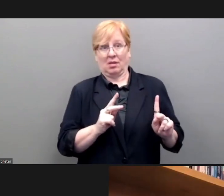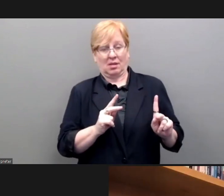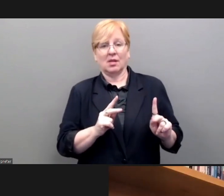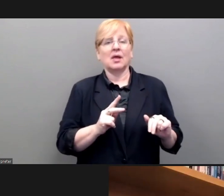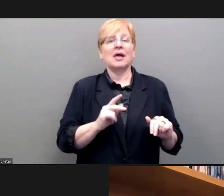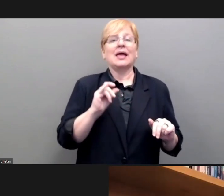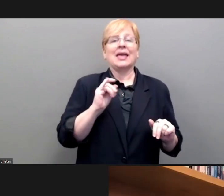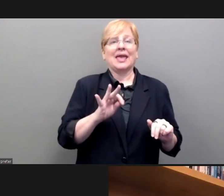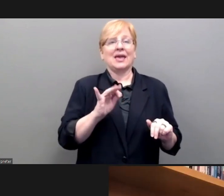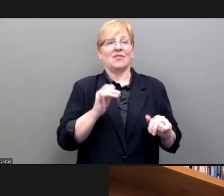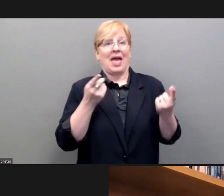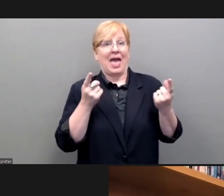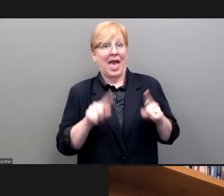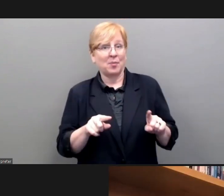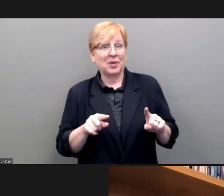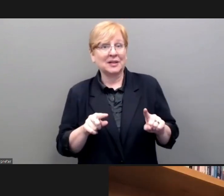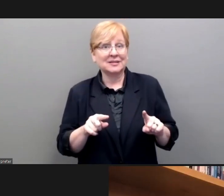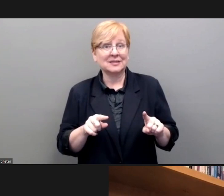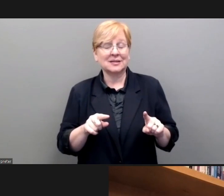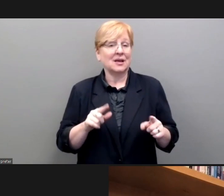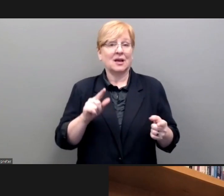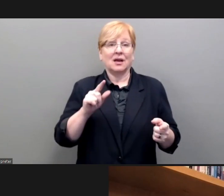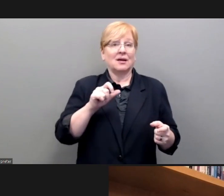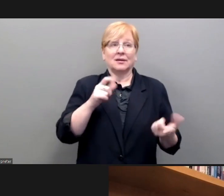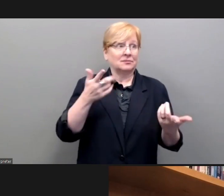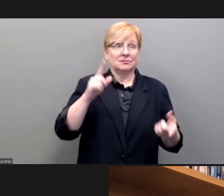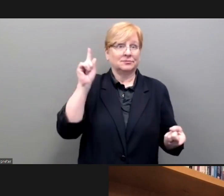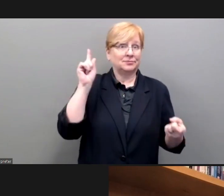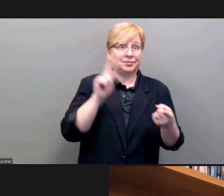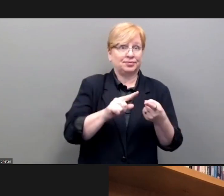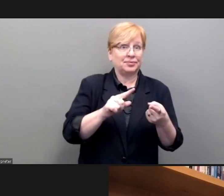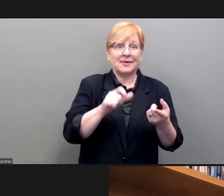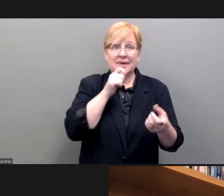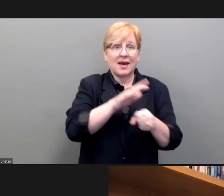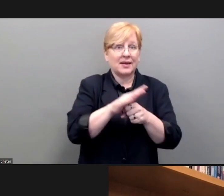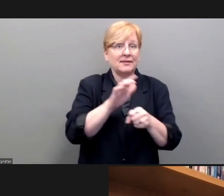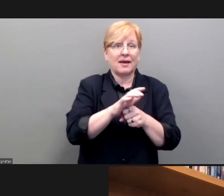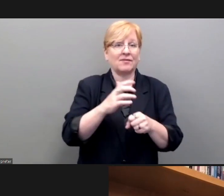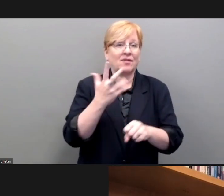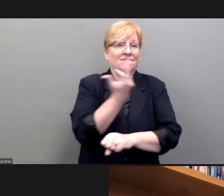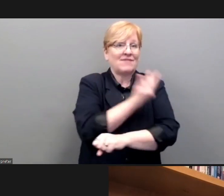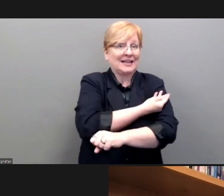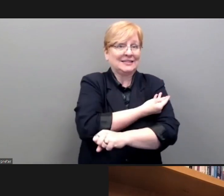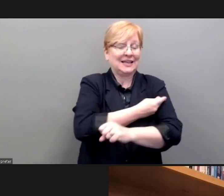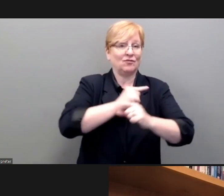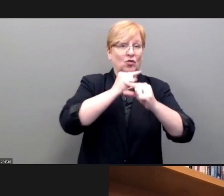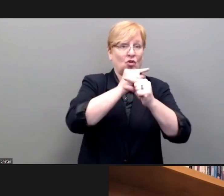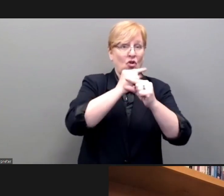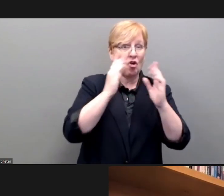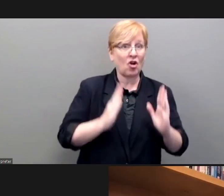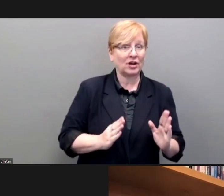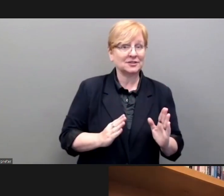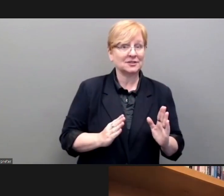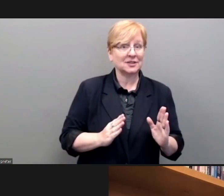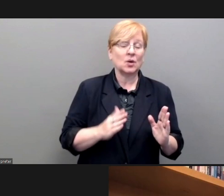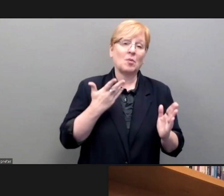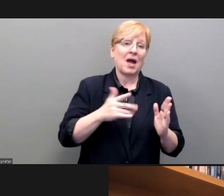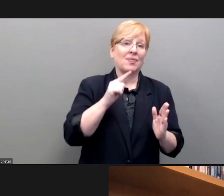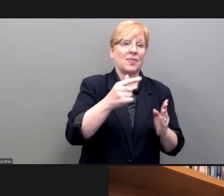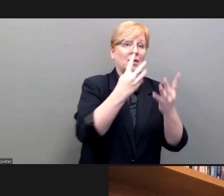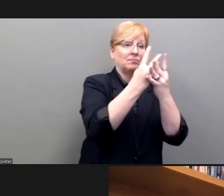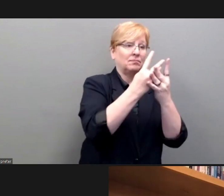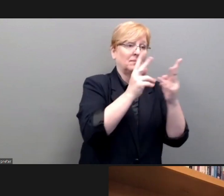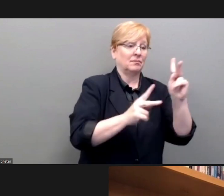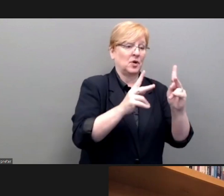might very well have to move our correctional population so that the staffing levels meet